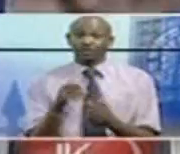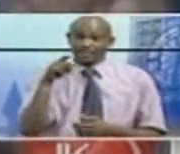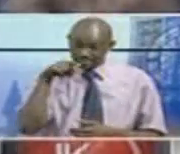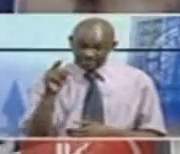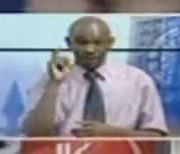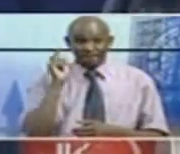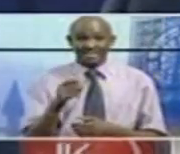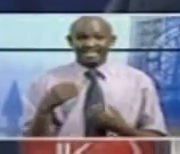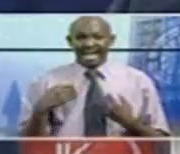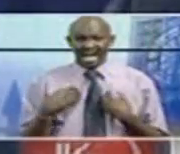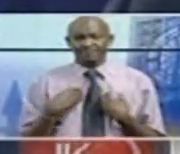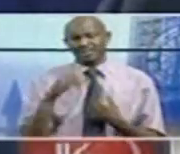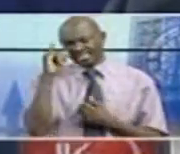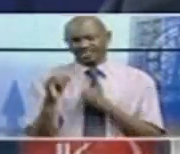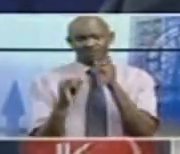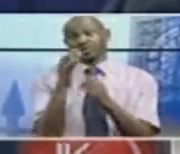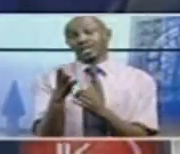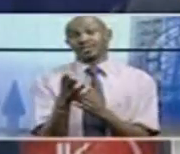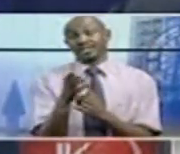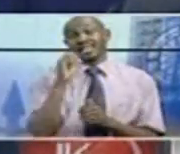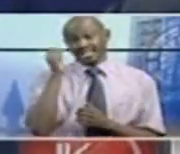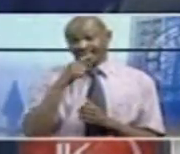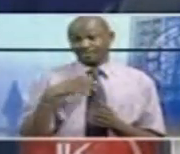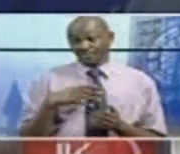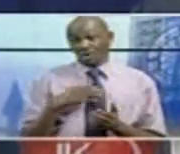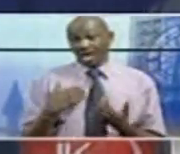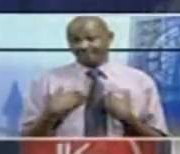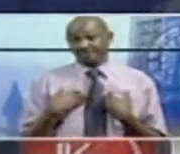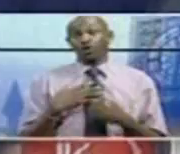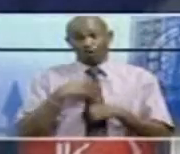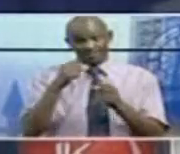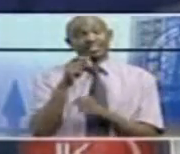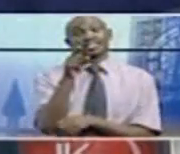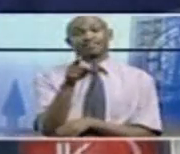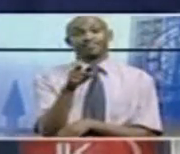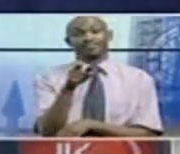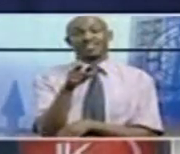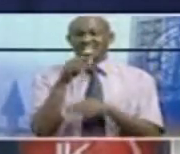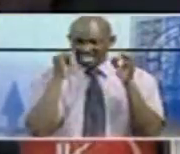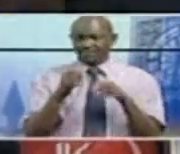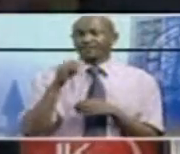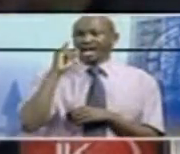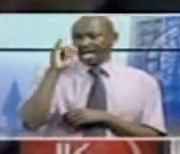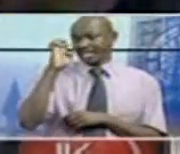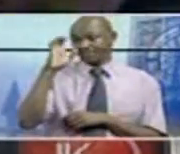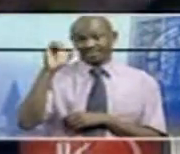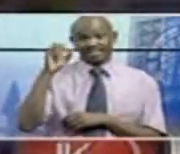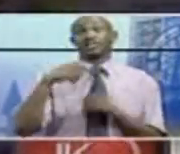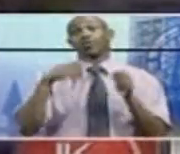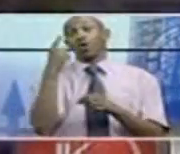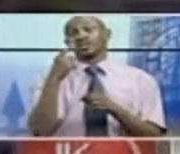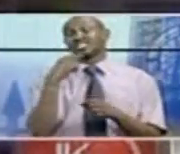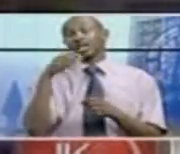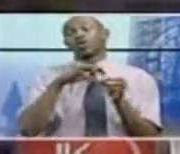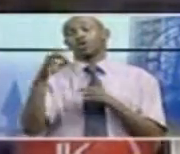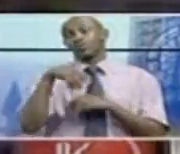be those individuals that Kenyans have confidence in. If IEBC had ruled Cord had won, what would you